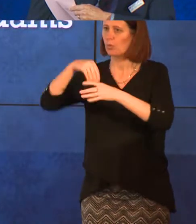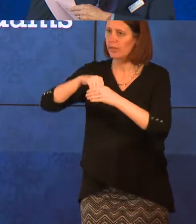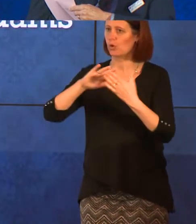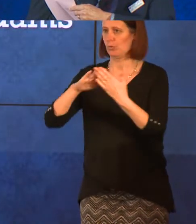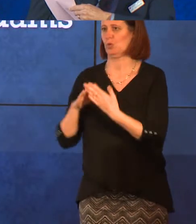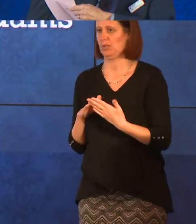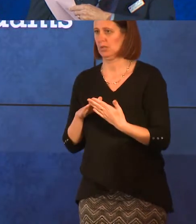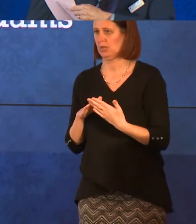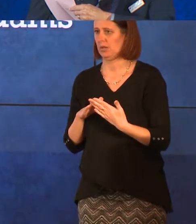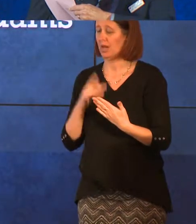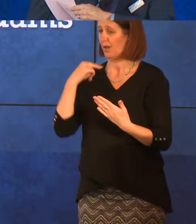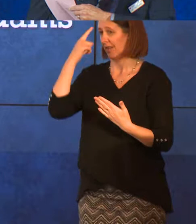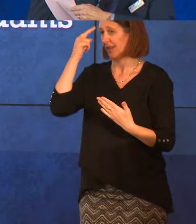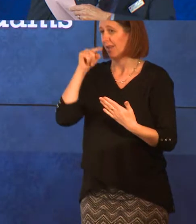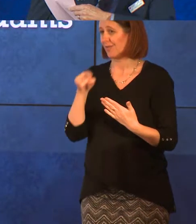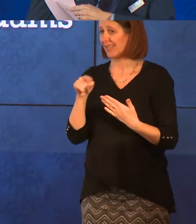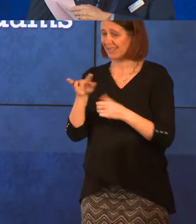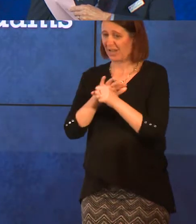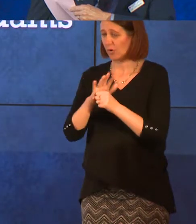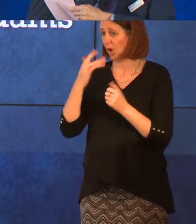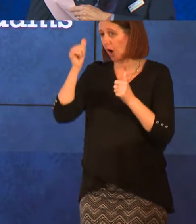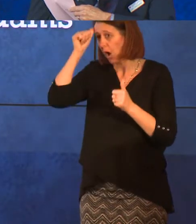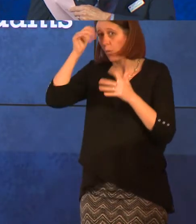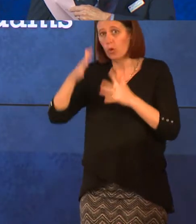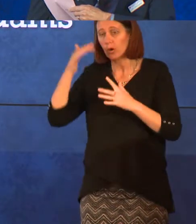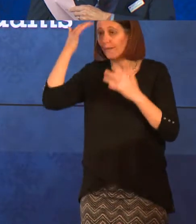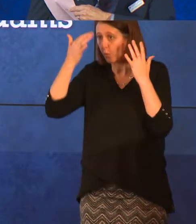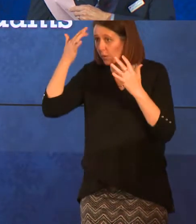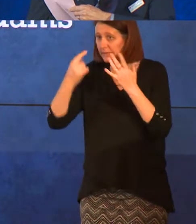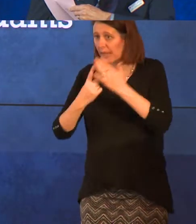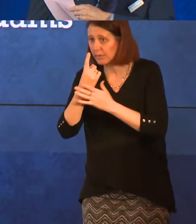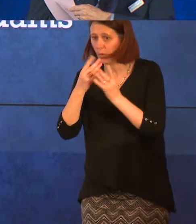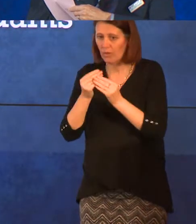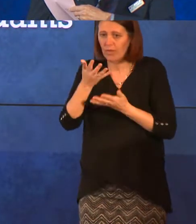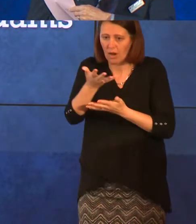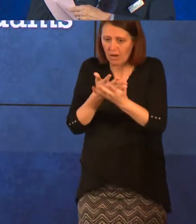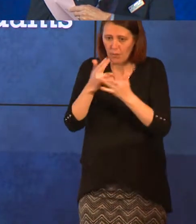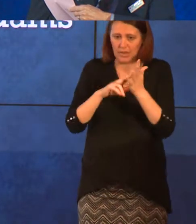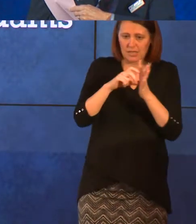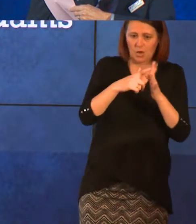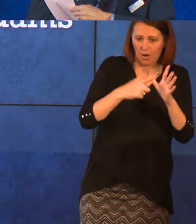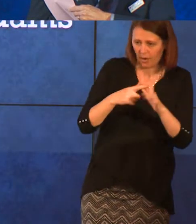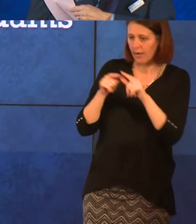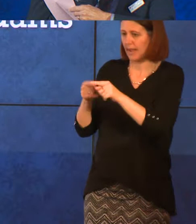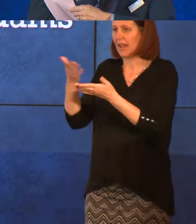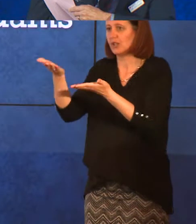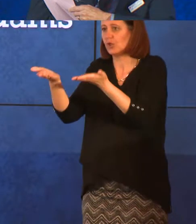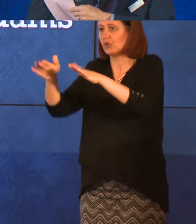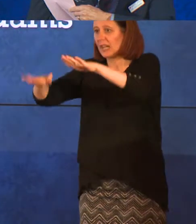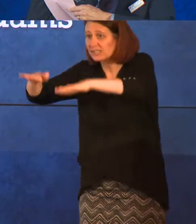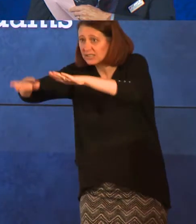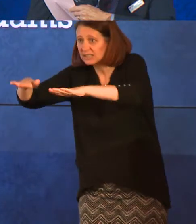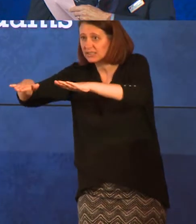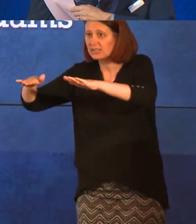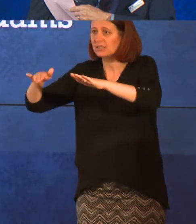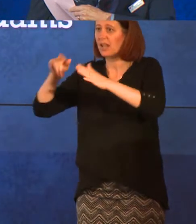that is an area that I know a lot of thought is currently going into, that interface between NDIA and justice and